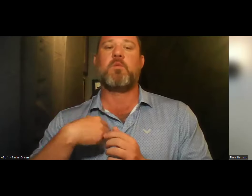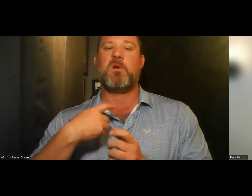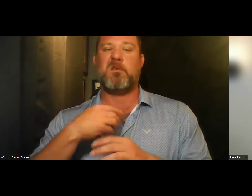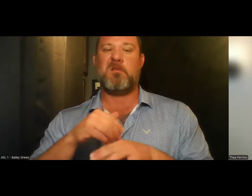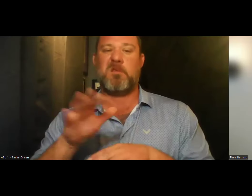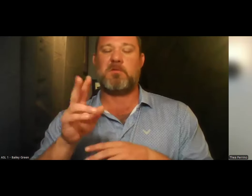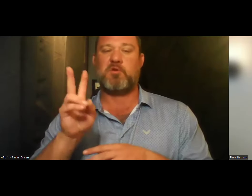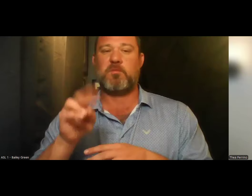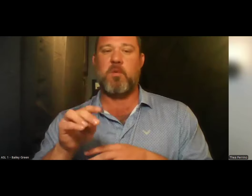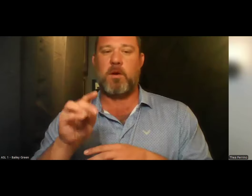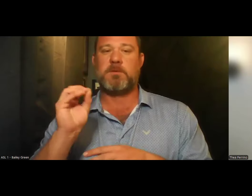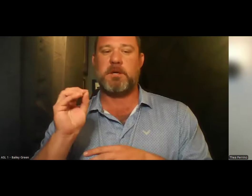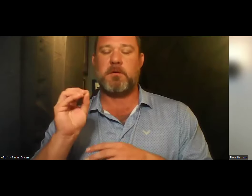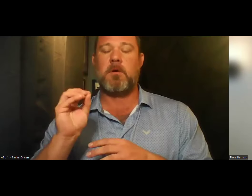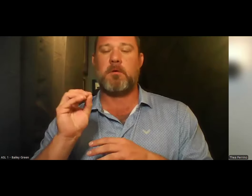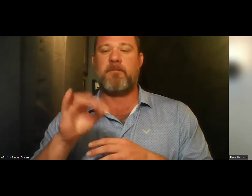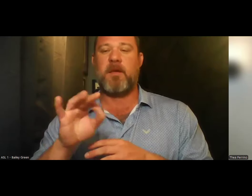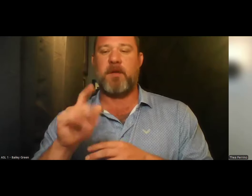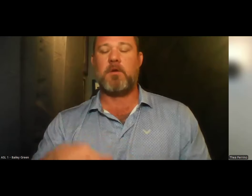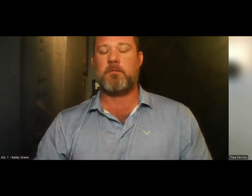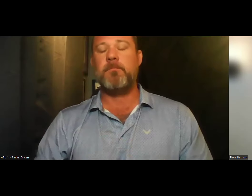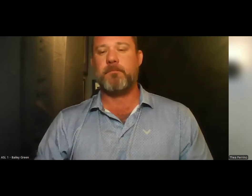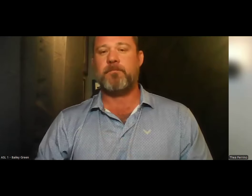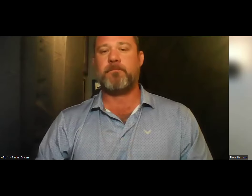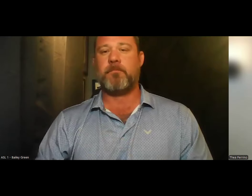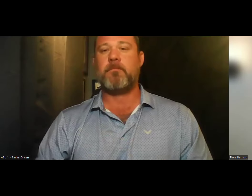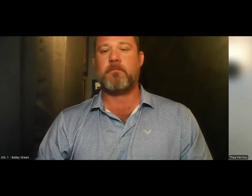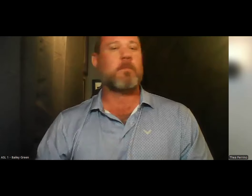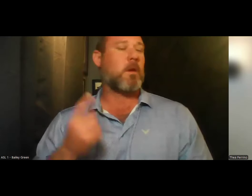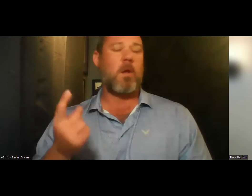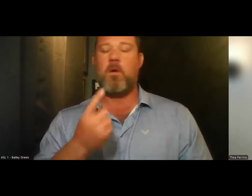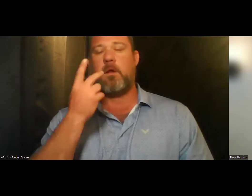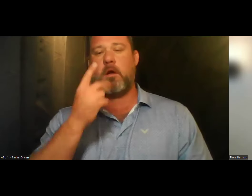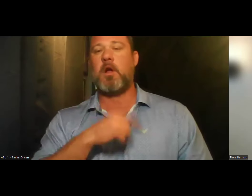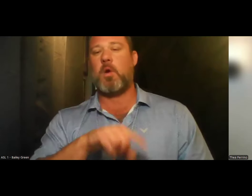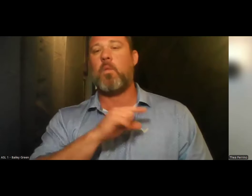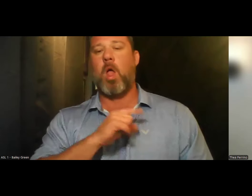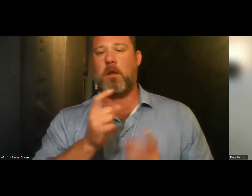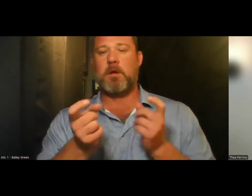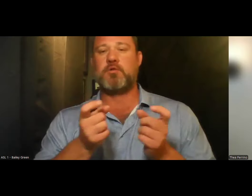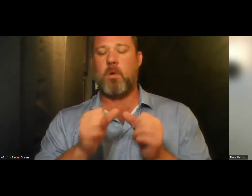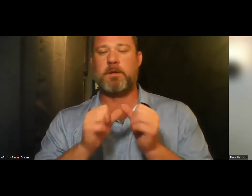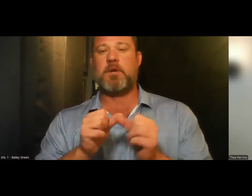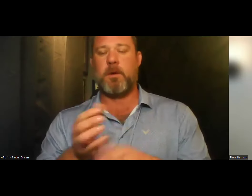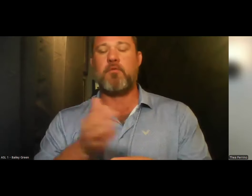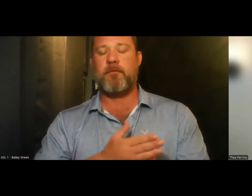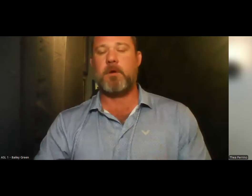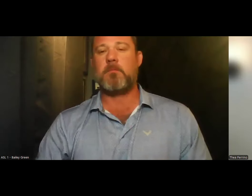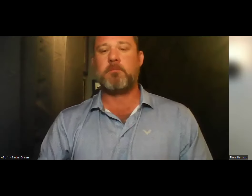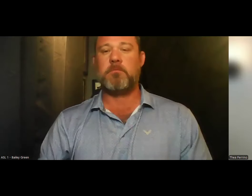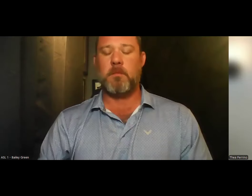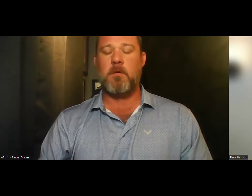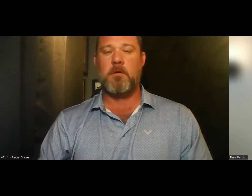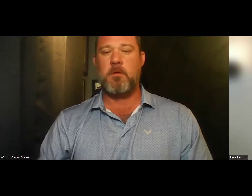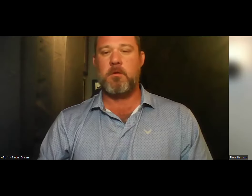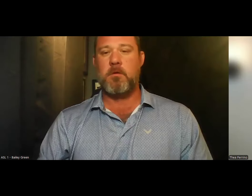a 2.0 version of these FAQs because we are always looking at quality control and continuous improvement. And these were